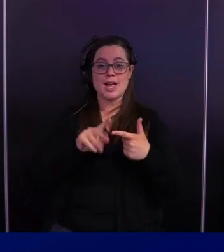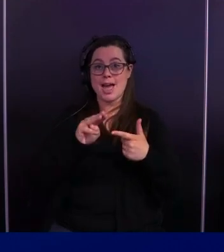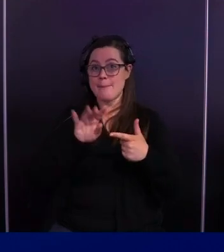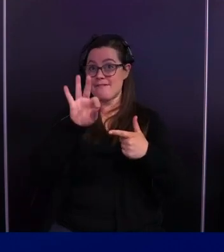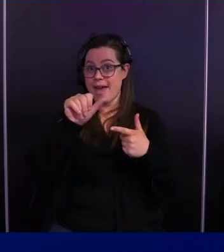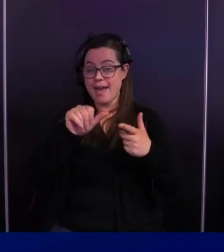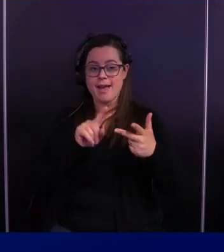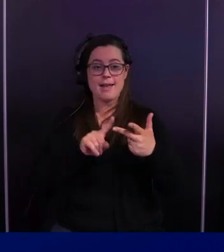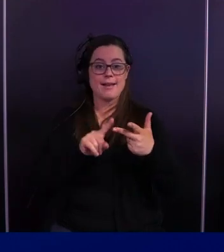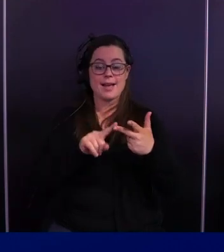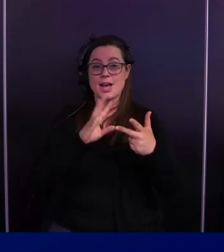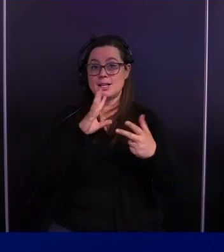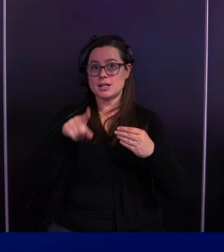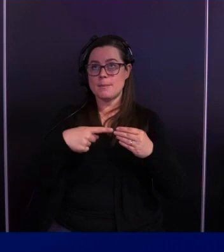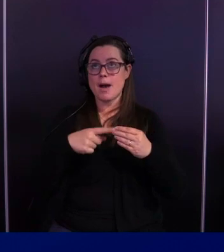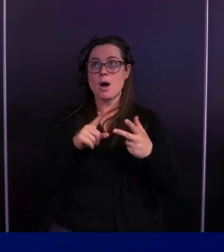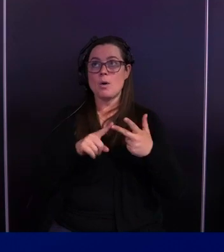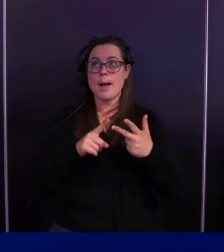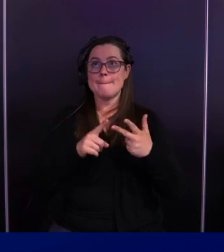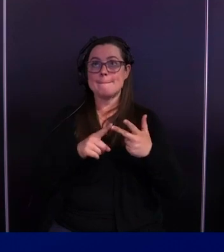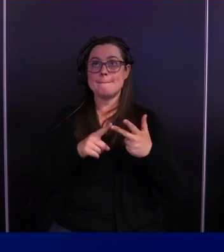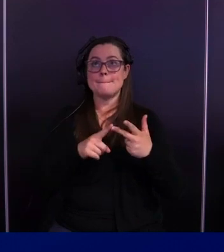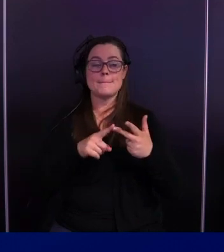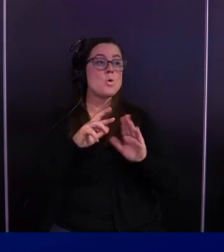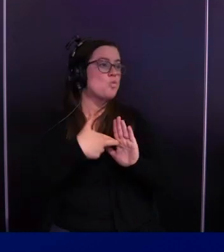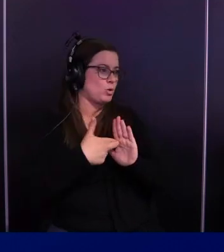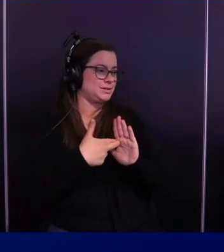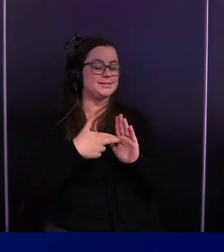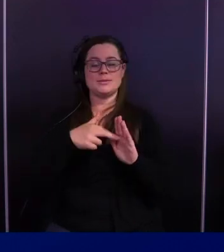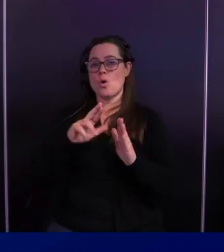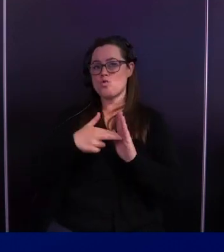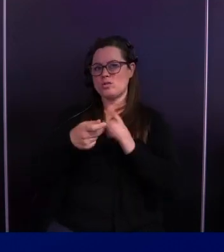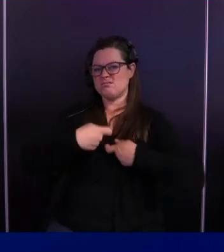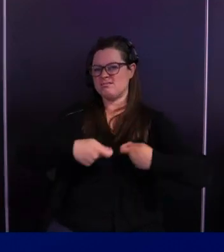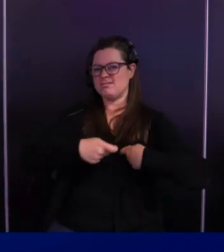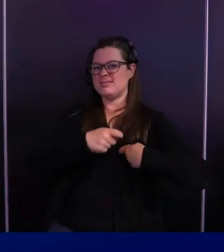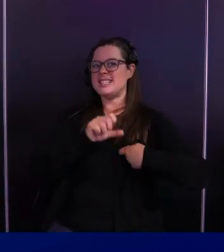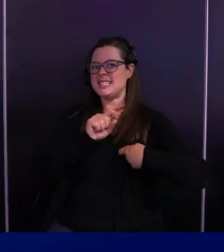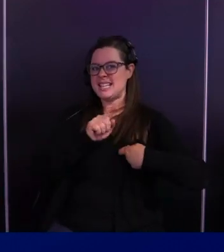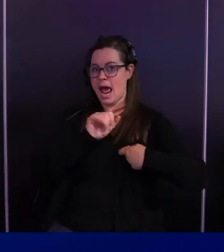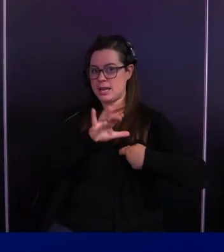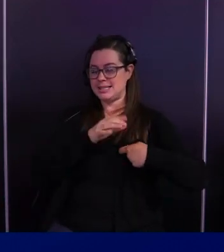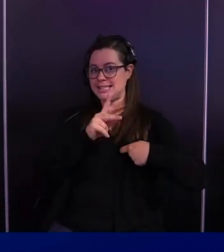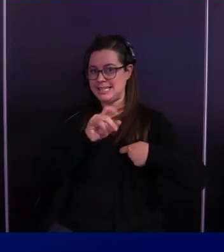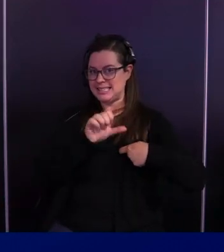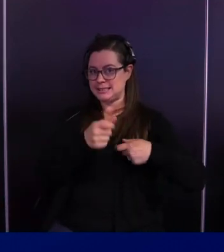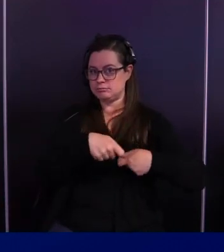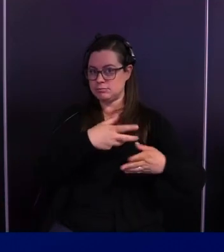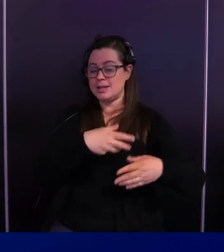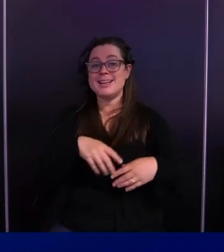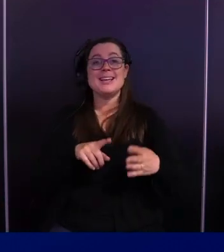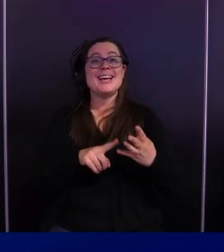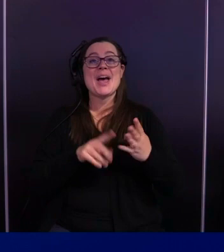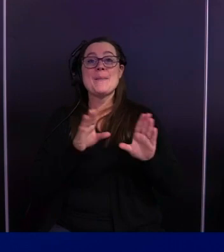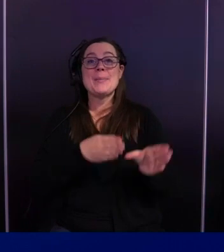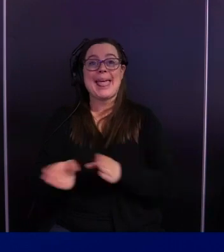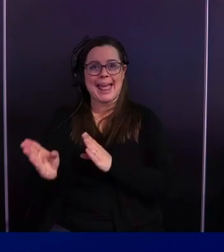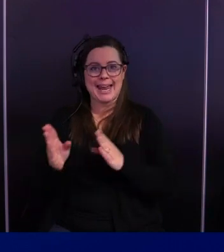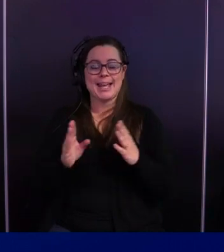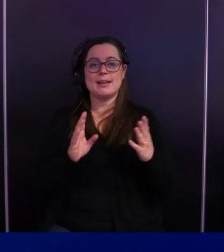talked about roles instead of static keys. We talked a little bit about planning. All